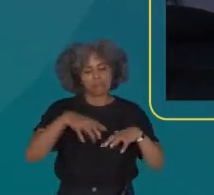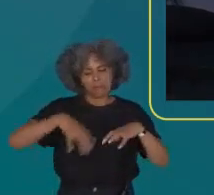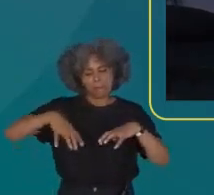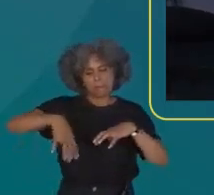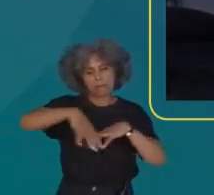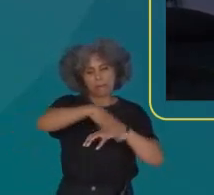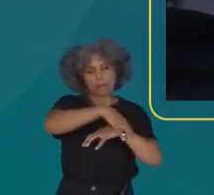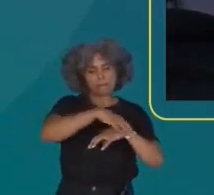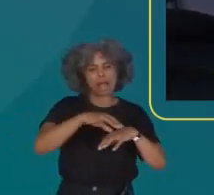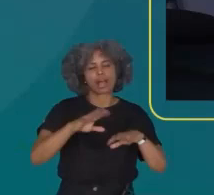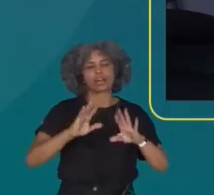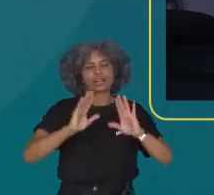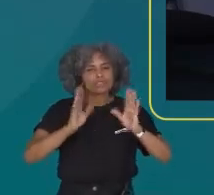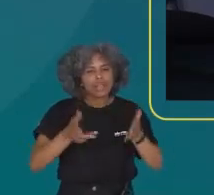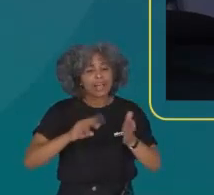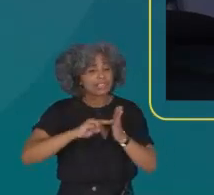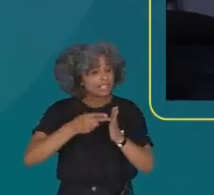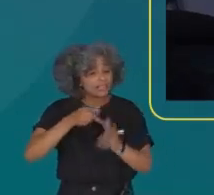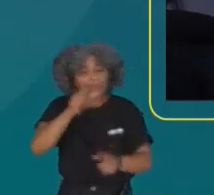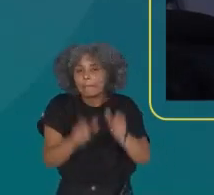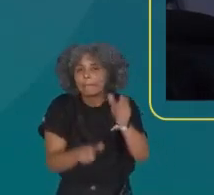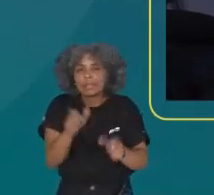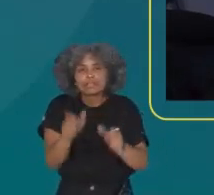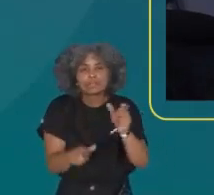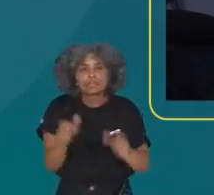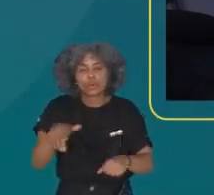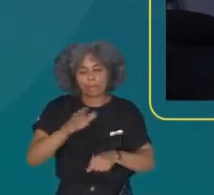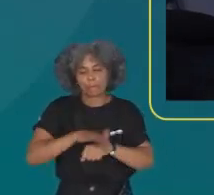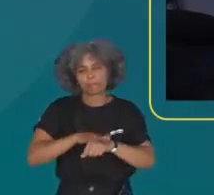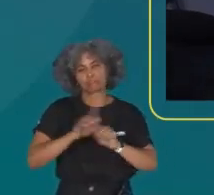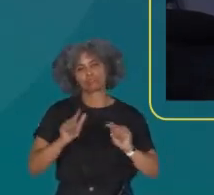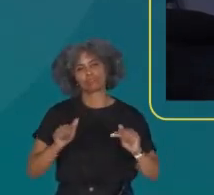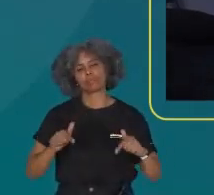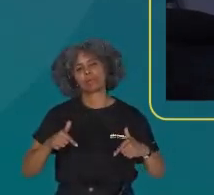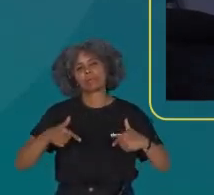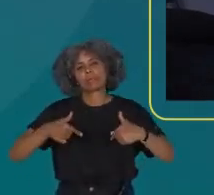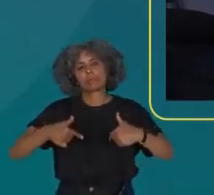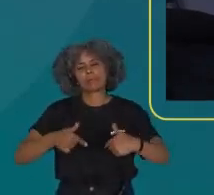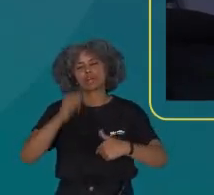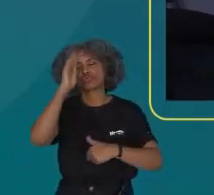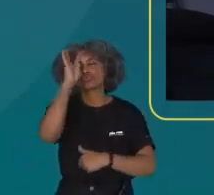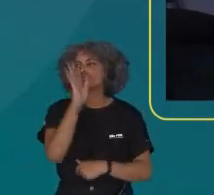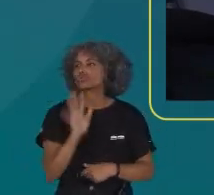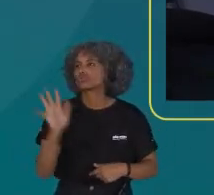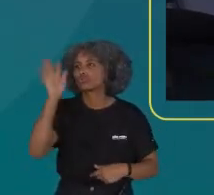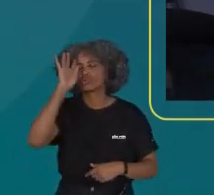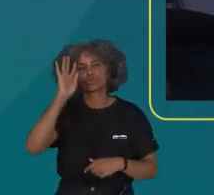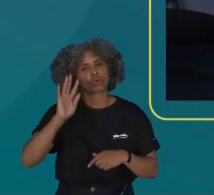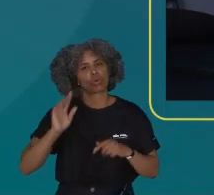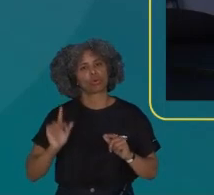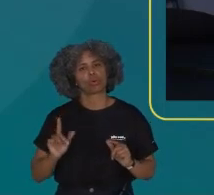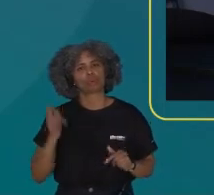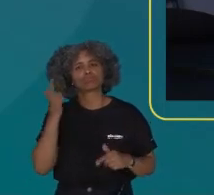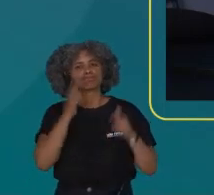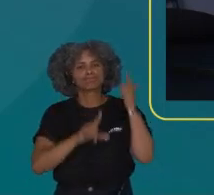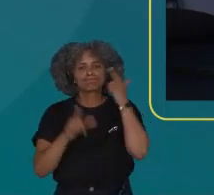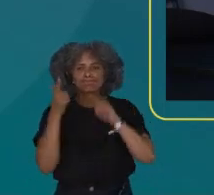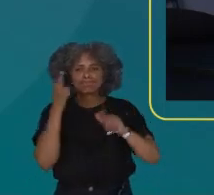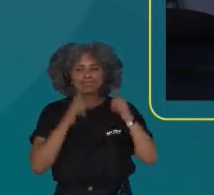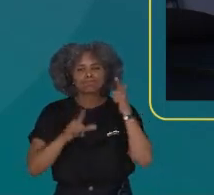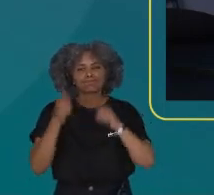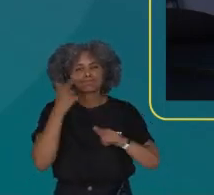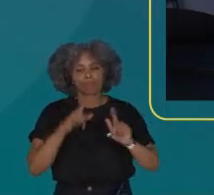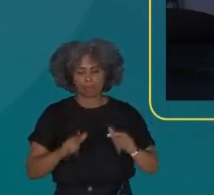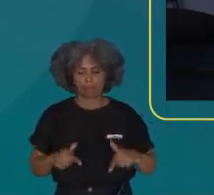the ground, implementing those dreams and those ideas and those solutions. So,